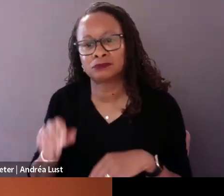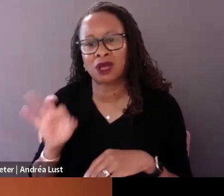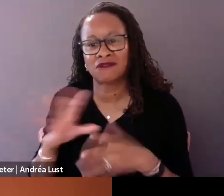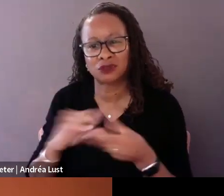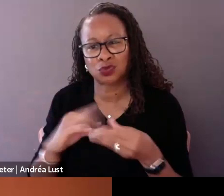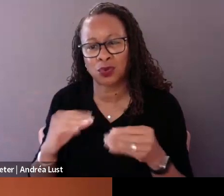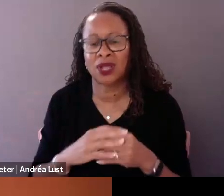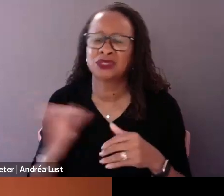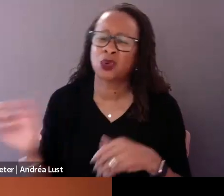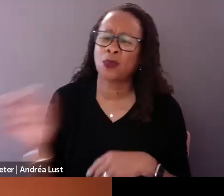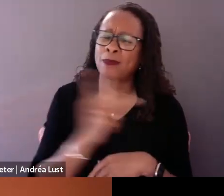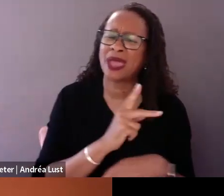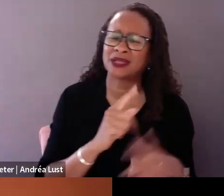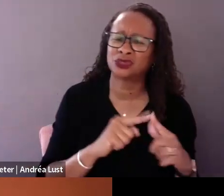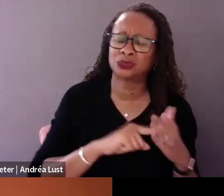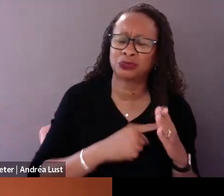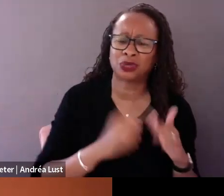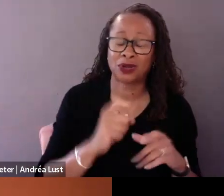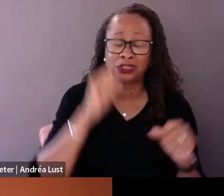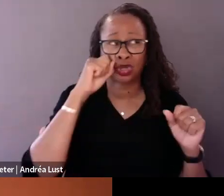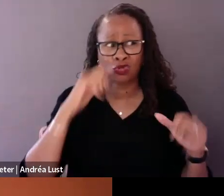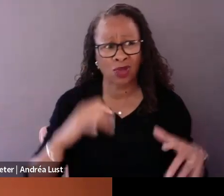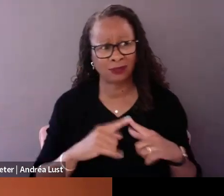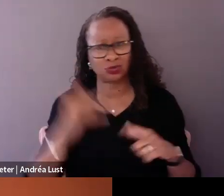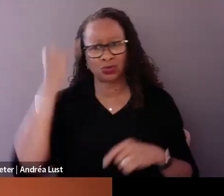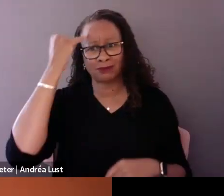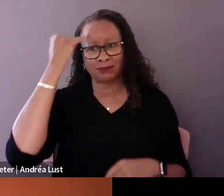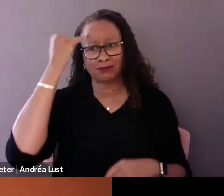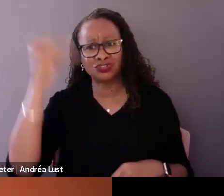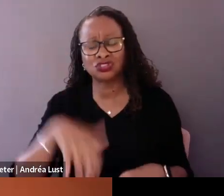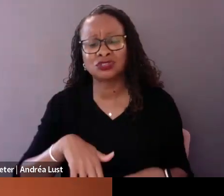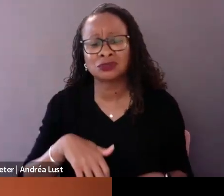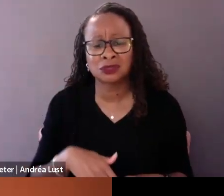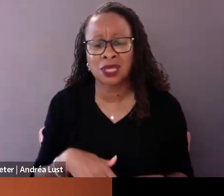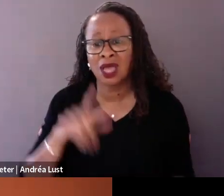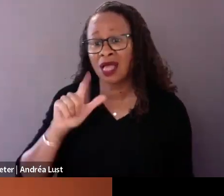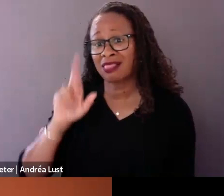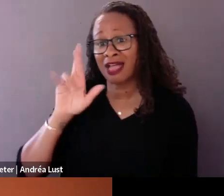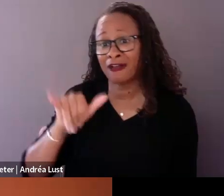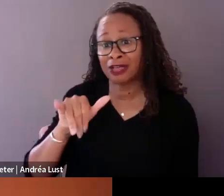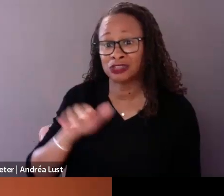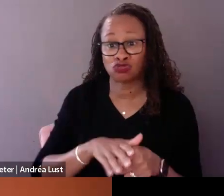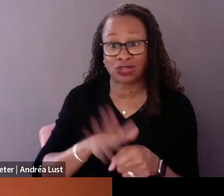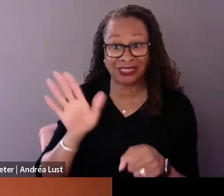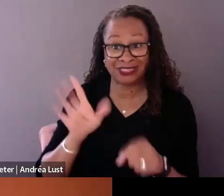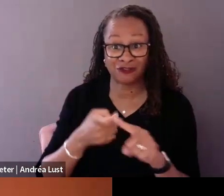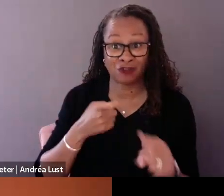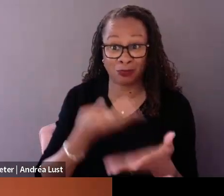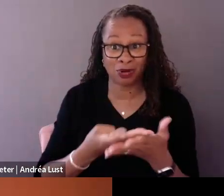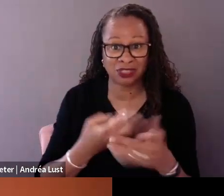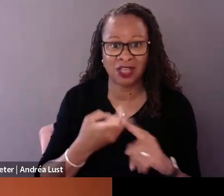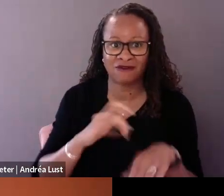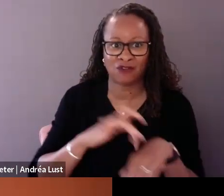where it's really kind of incredible to imagine, but Larry is released from prison from an